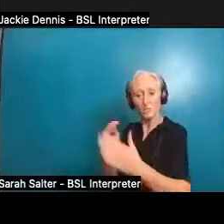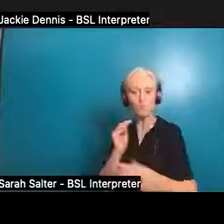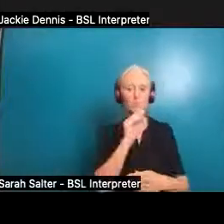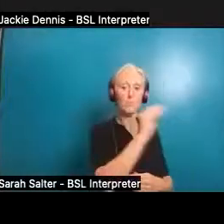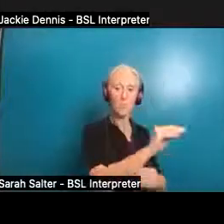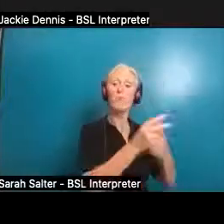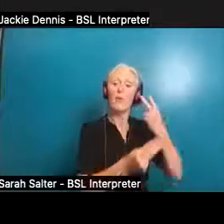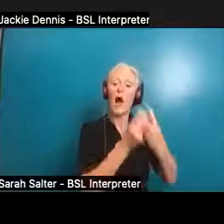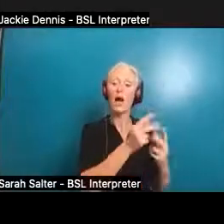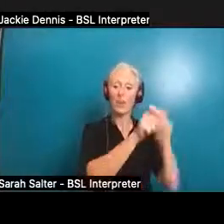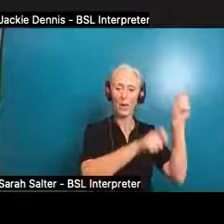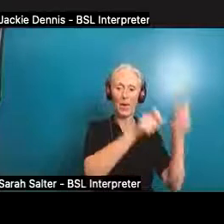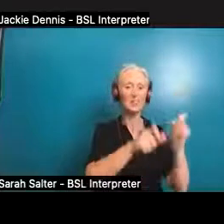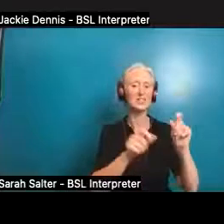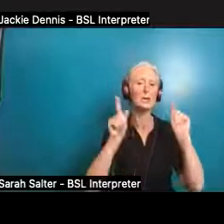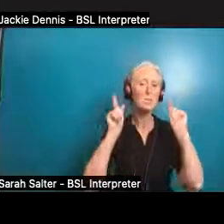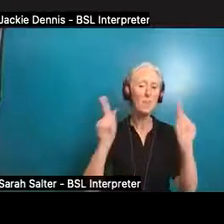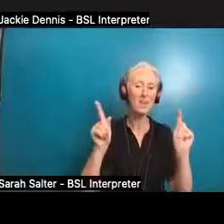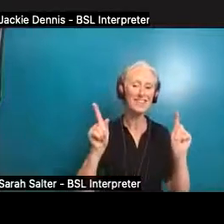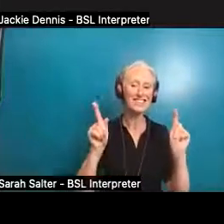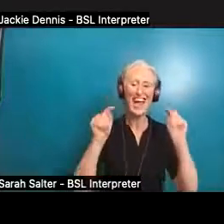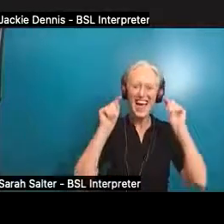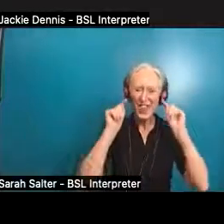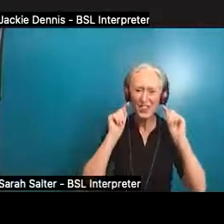in mind, this is very mutation specific.